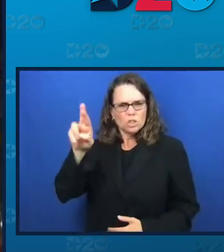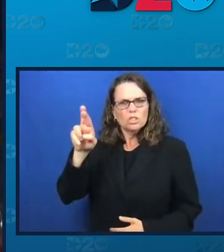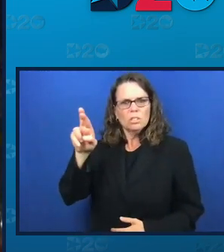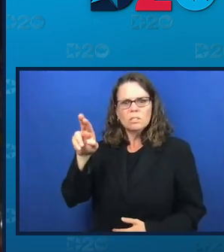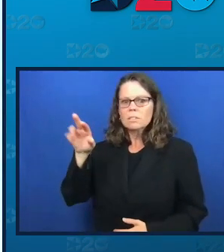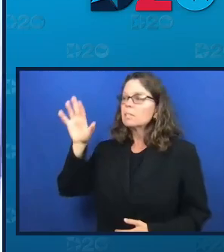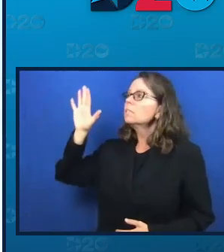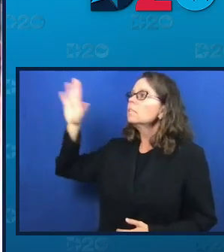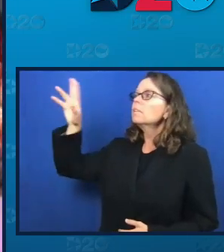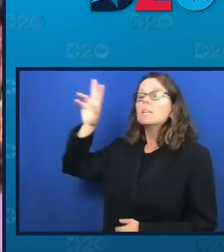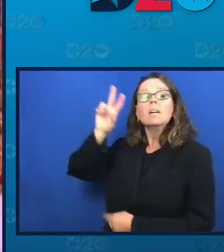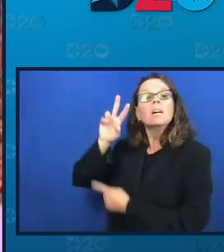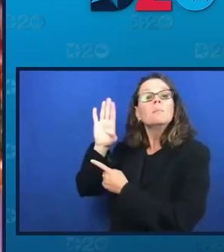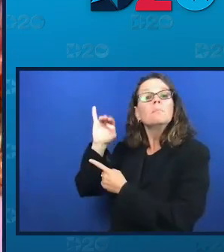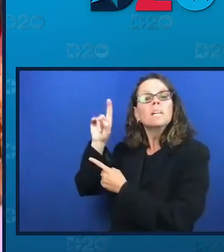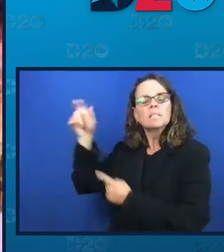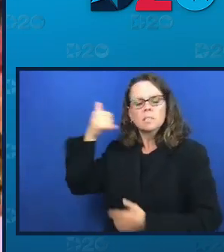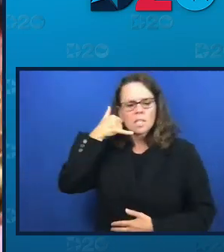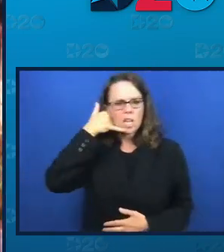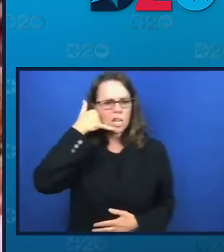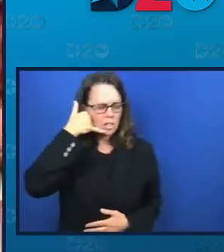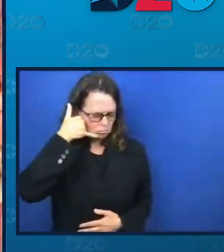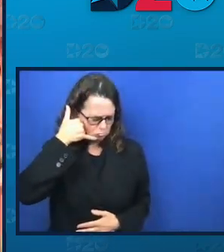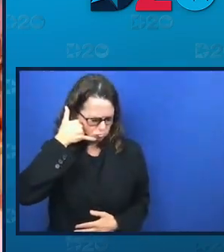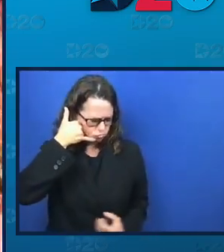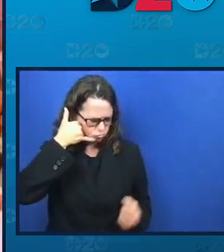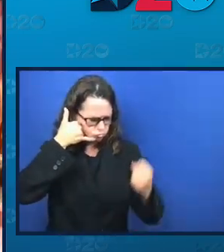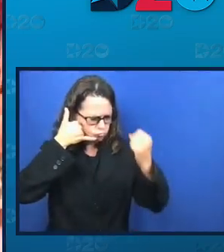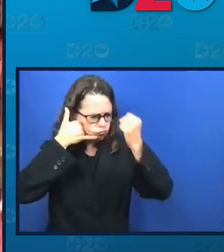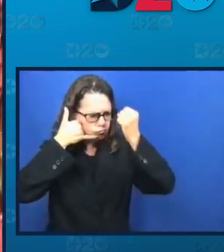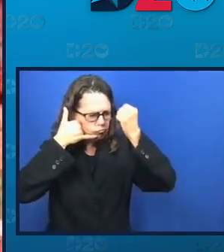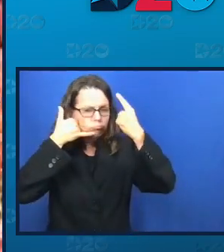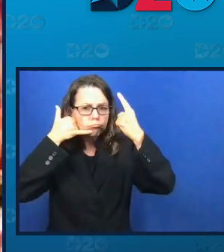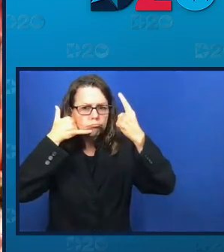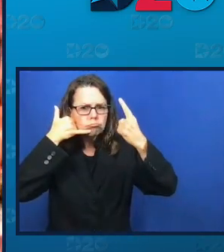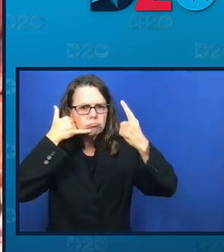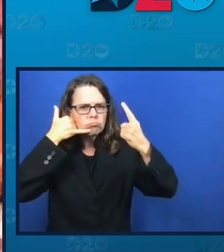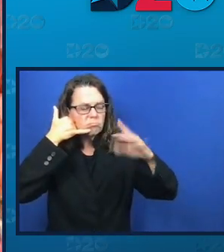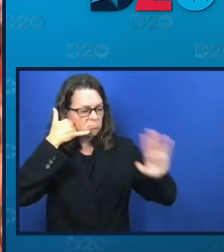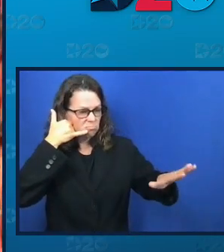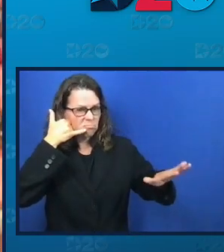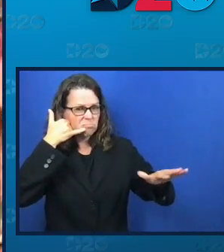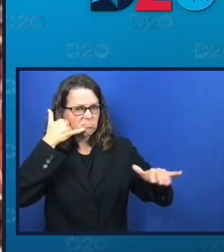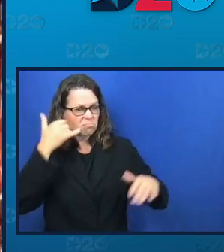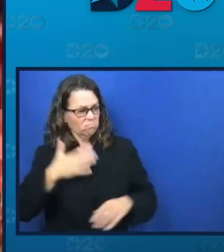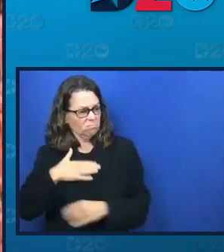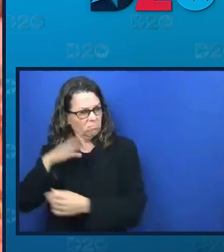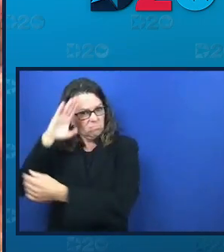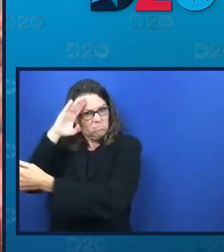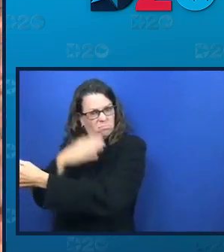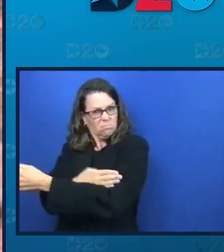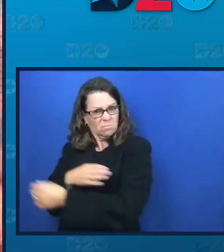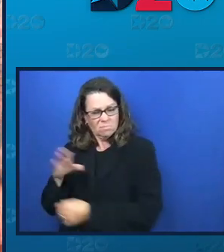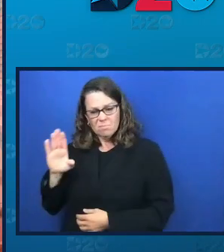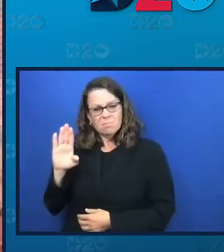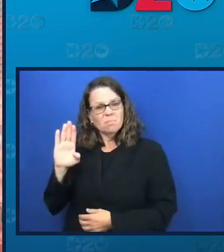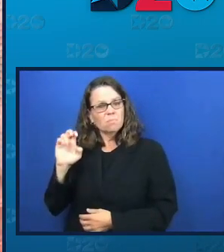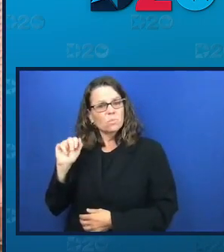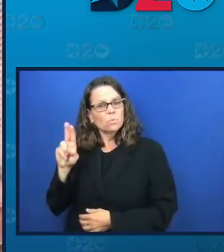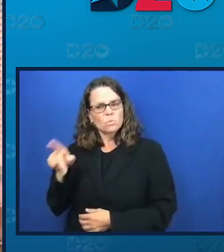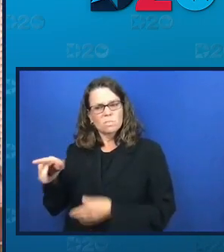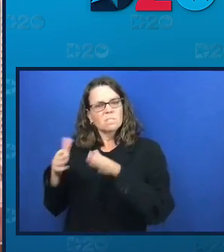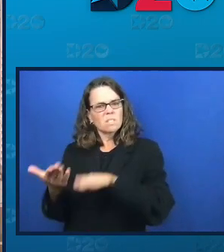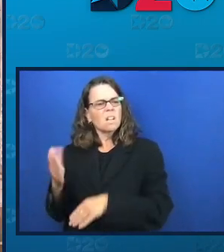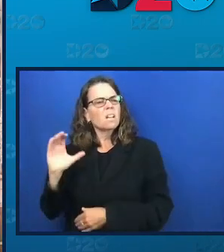cancer. As a parent, you should never have to even think of one day burying a child. It's a nightmare. He stepped